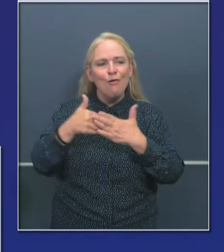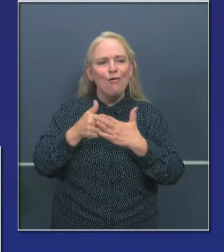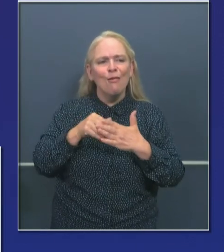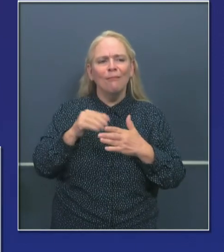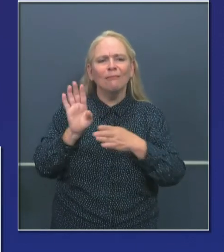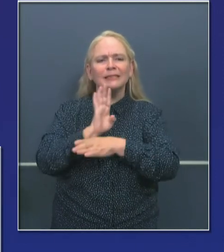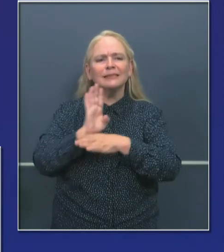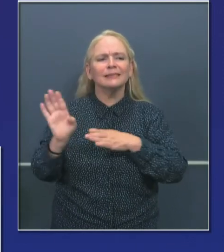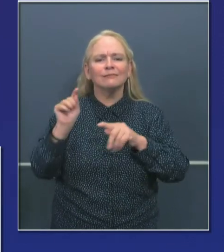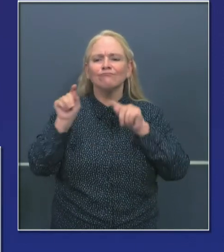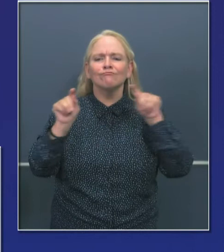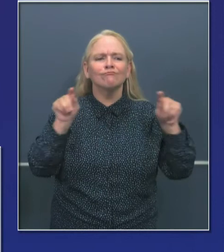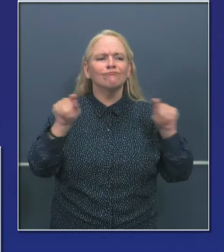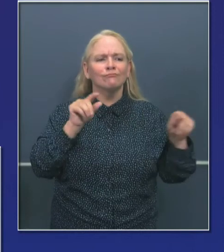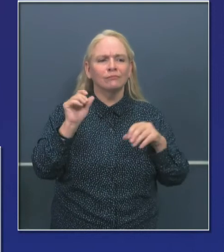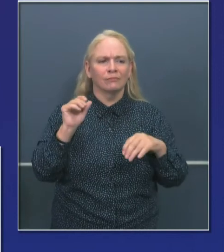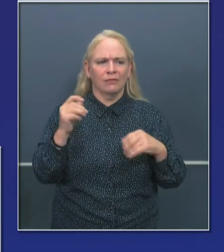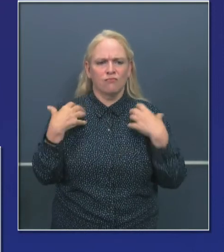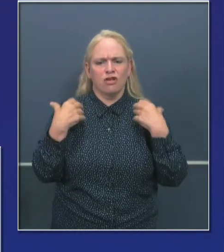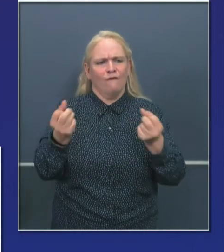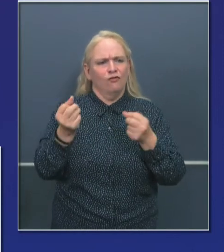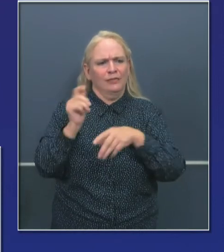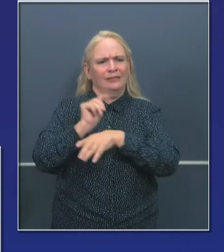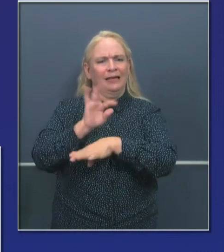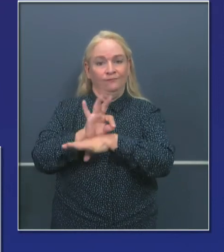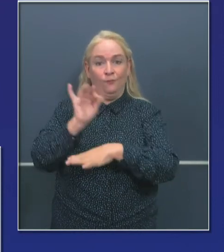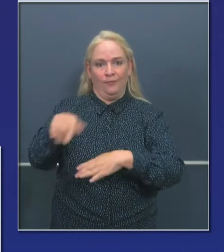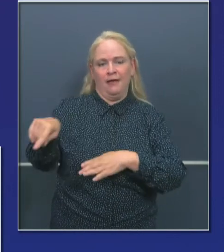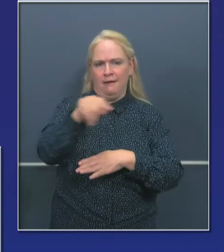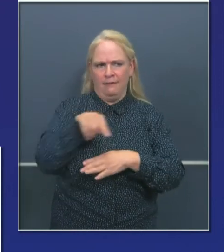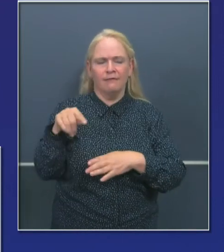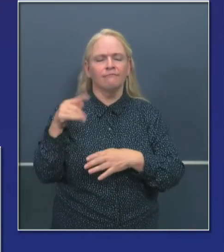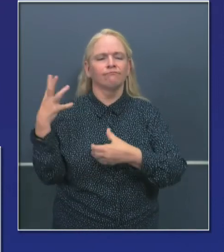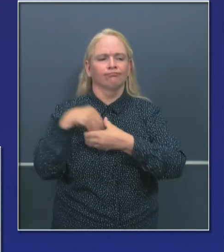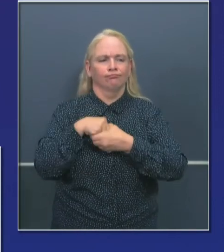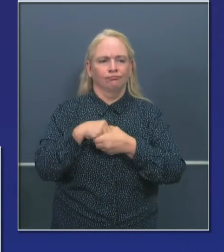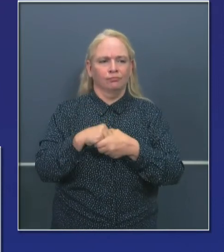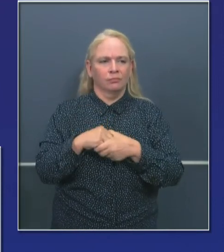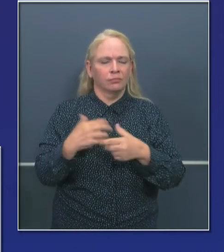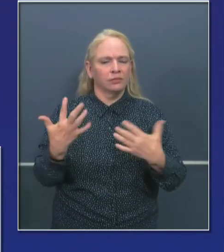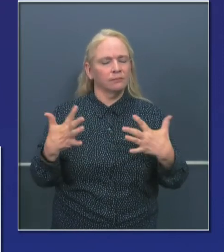and Jobs Recovery Task Force that helped inspire this effort and has helped